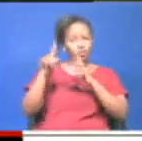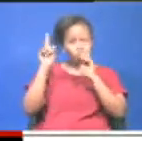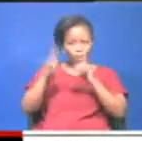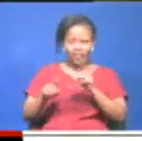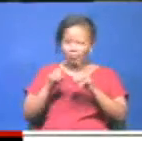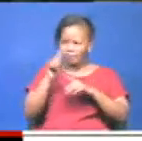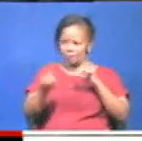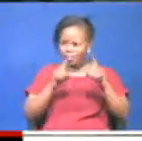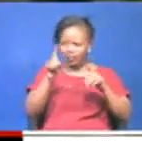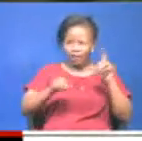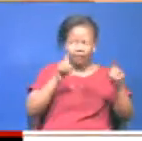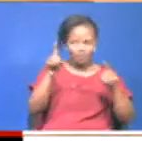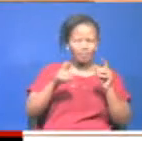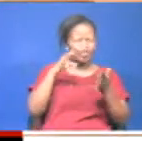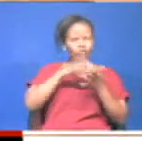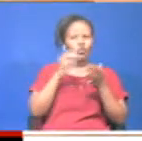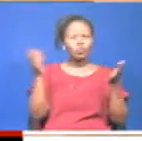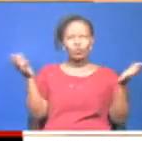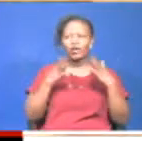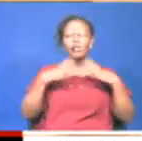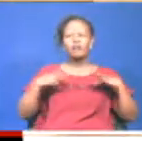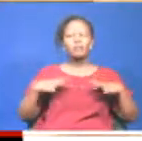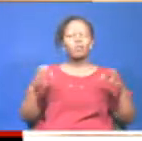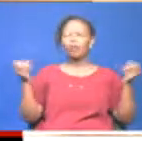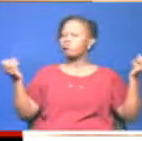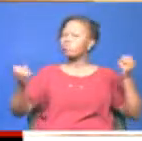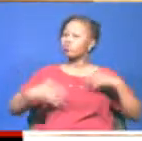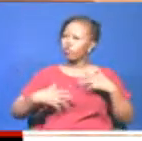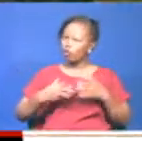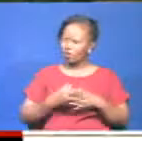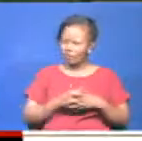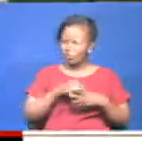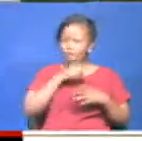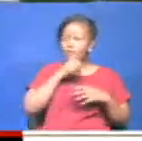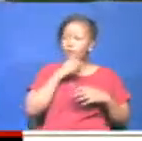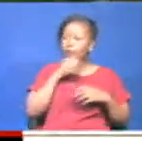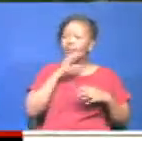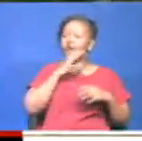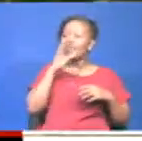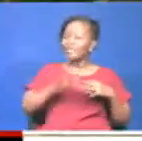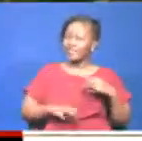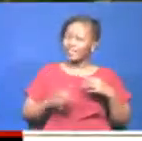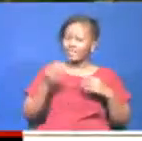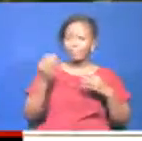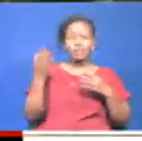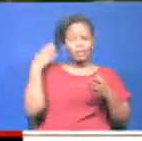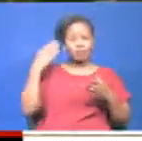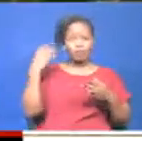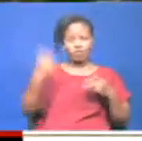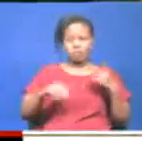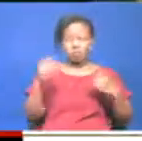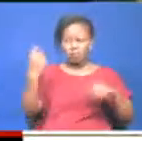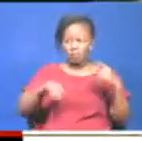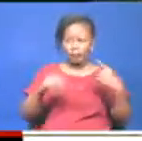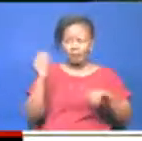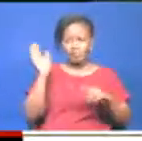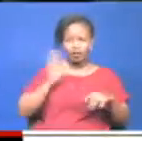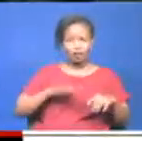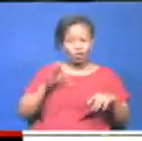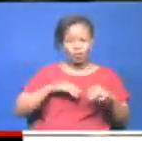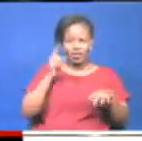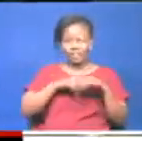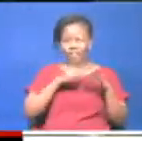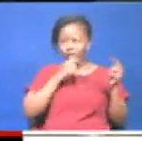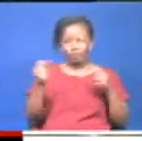has shocked villagers. Ruben Shumba and his son Caleb Shumba reportedly attacked the matriarch in a quarrel over